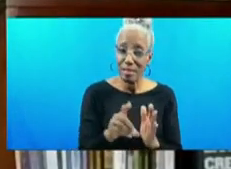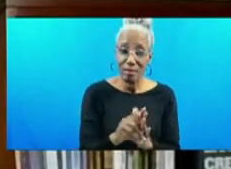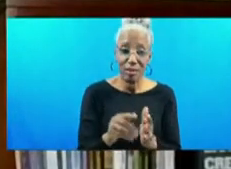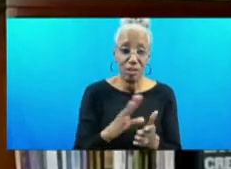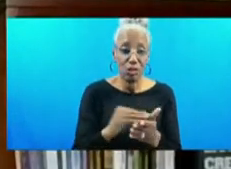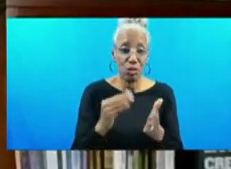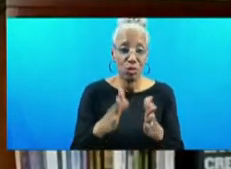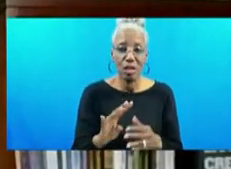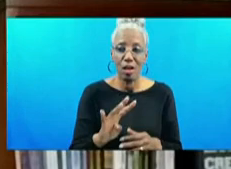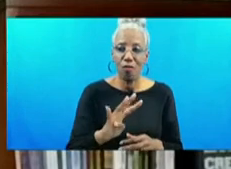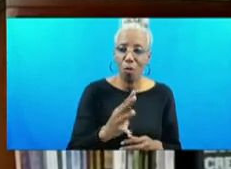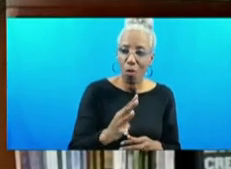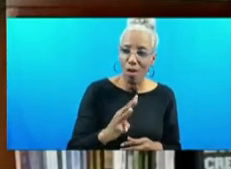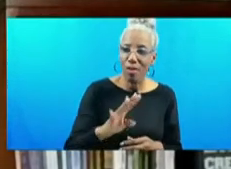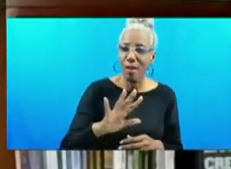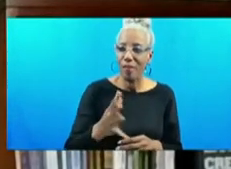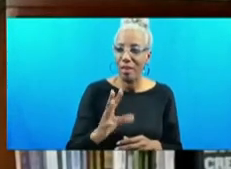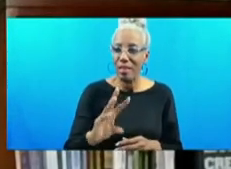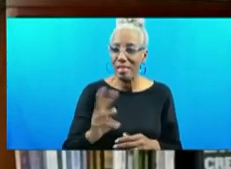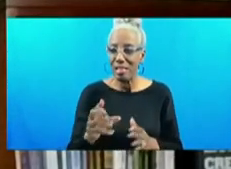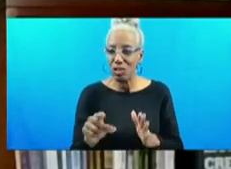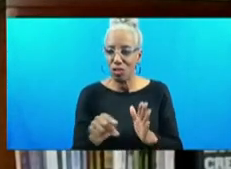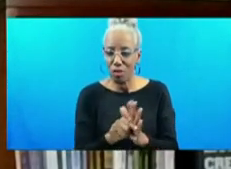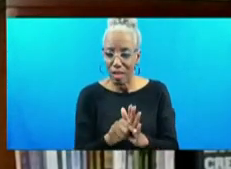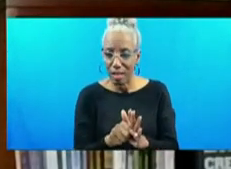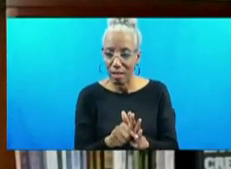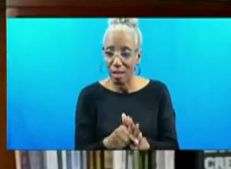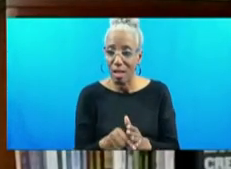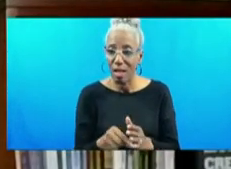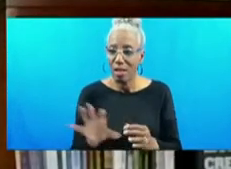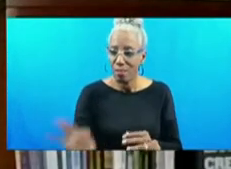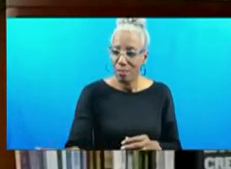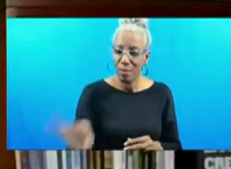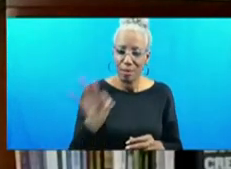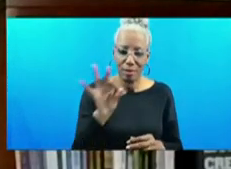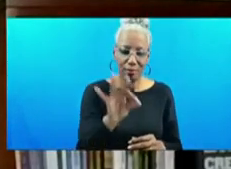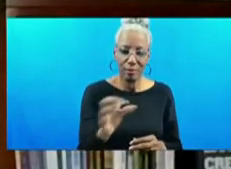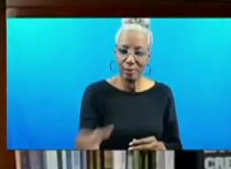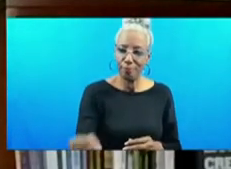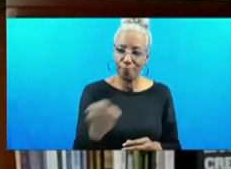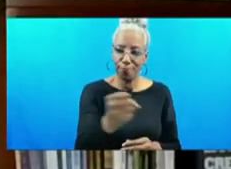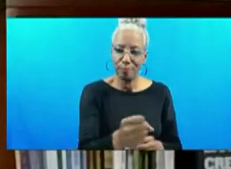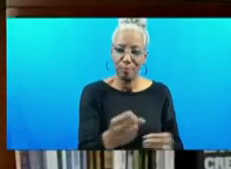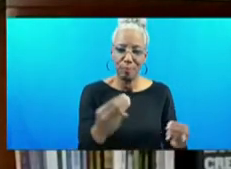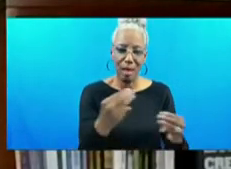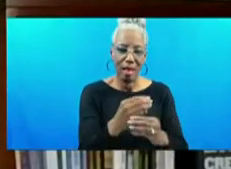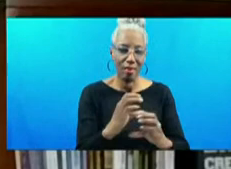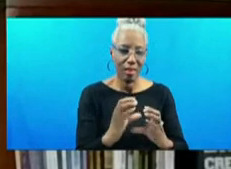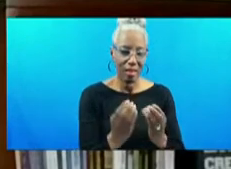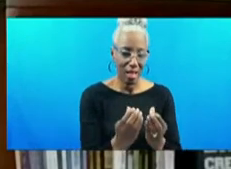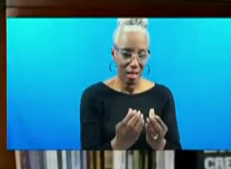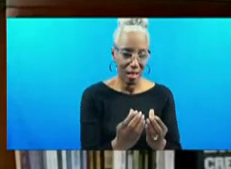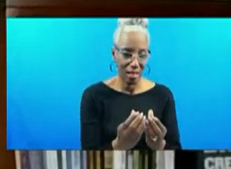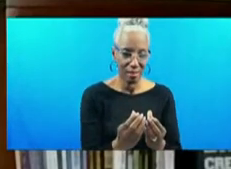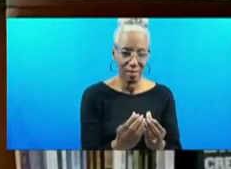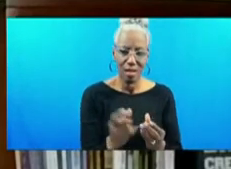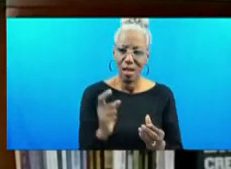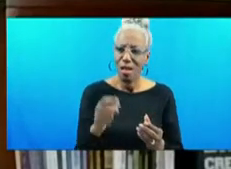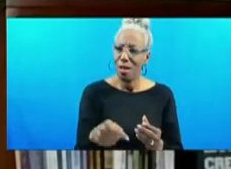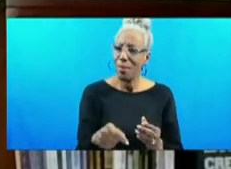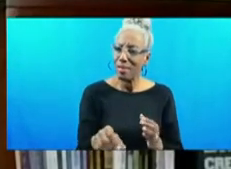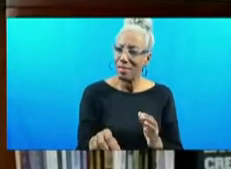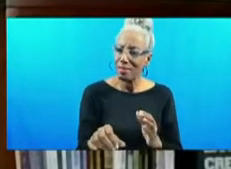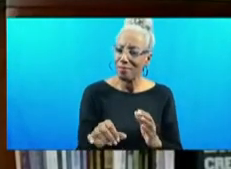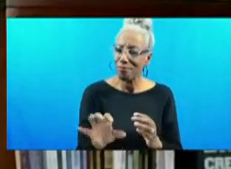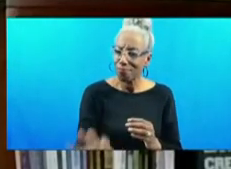for mathematics courses. Starting last spring, OSIP began to identify names of students who will be placed in accelerated math courses.